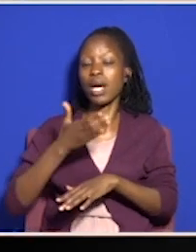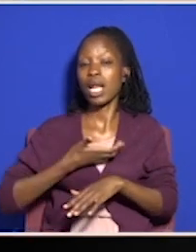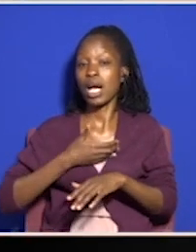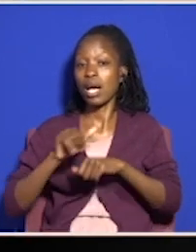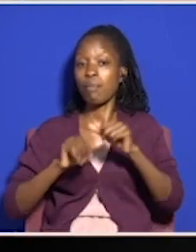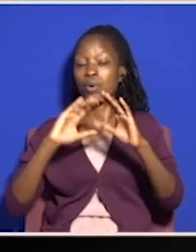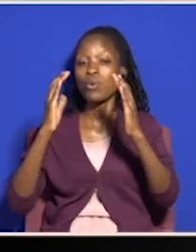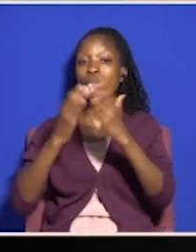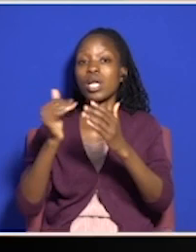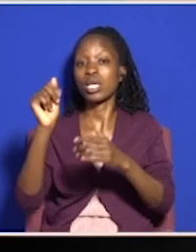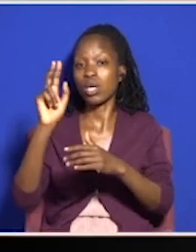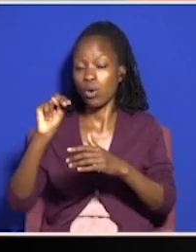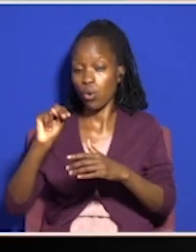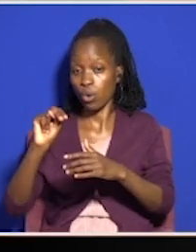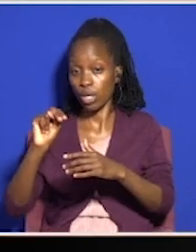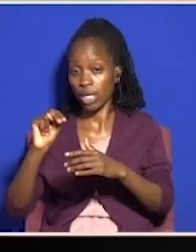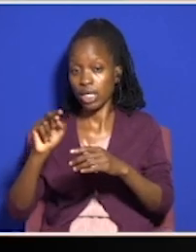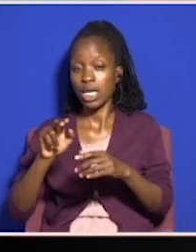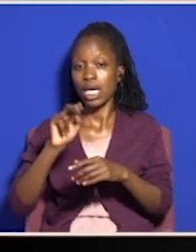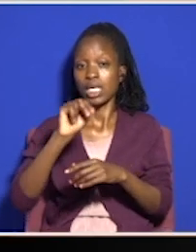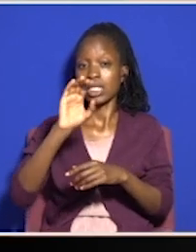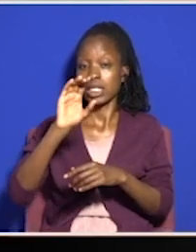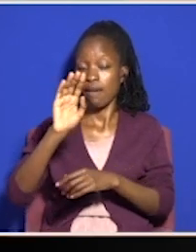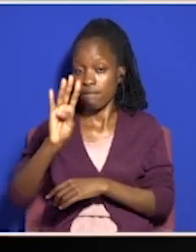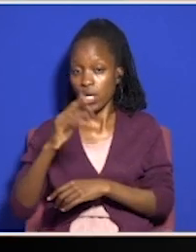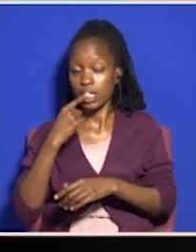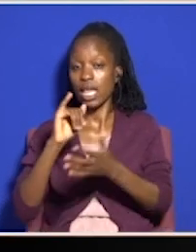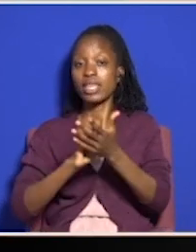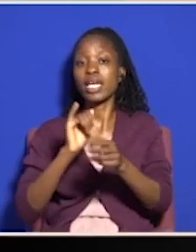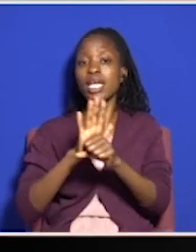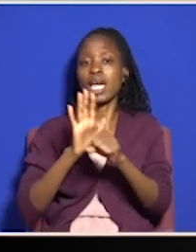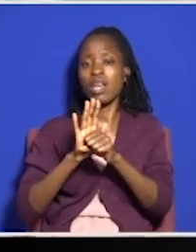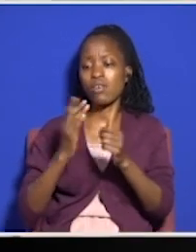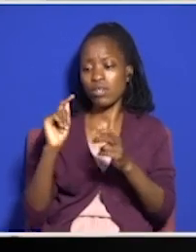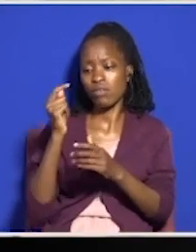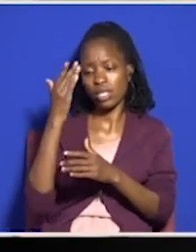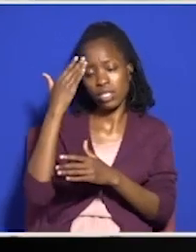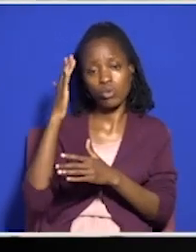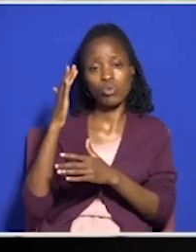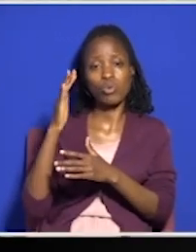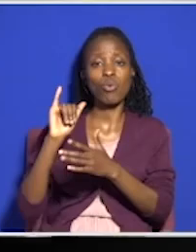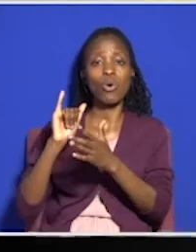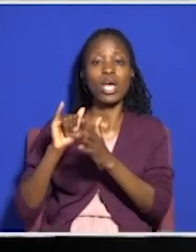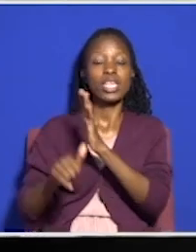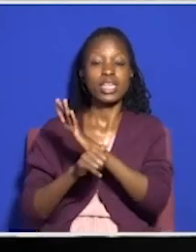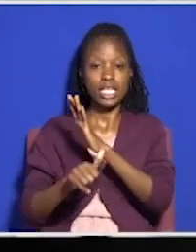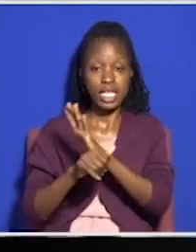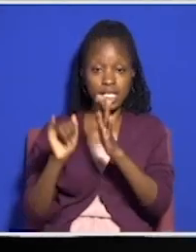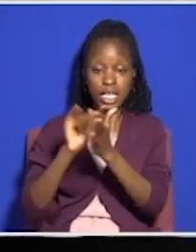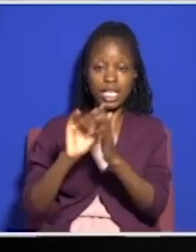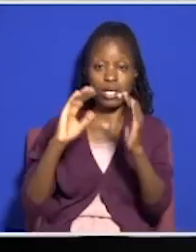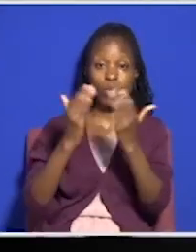WorldCoin saga, the NC4 noted that most Kenyans are not aware of the security threats brought about by